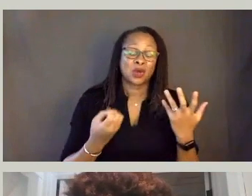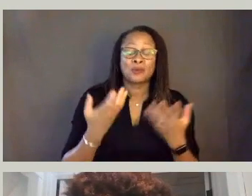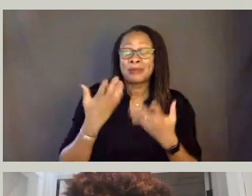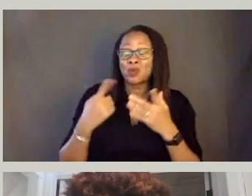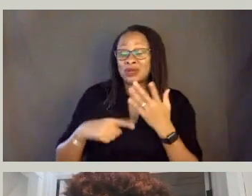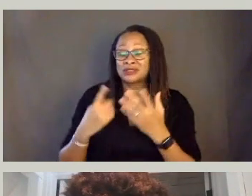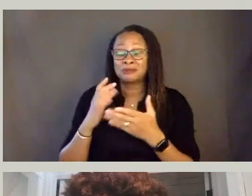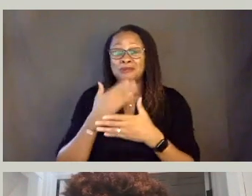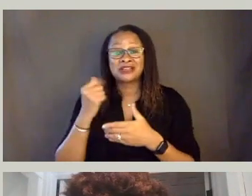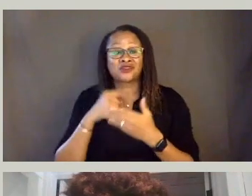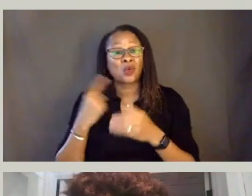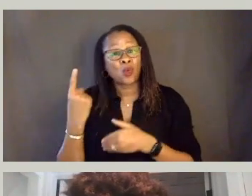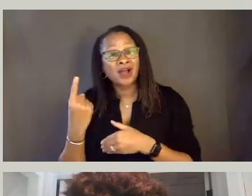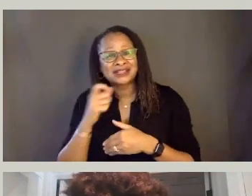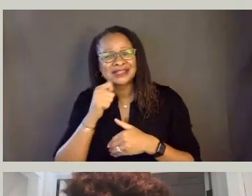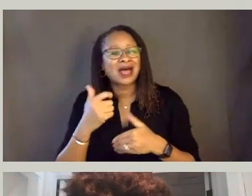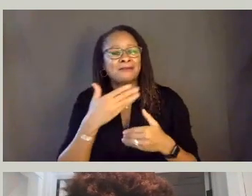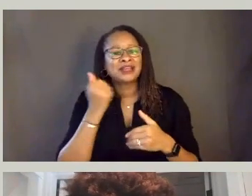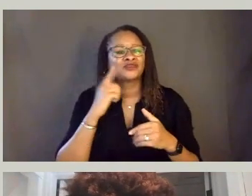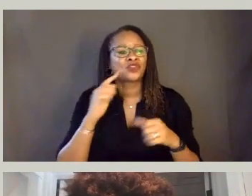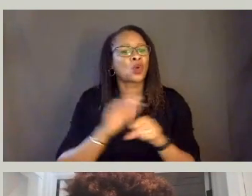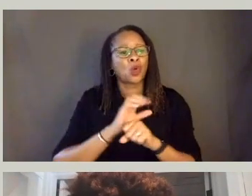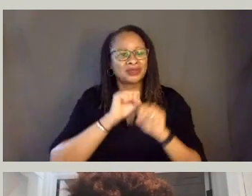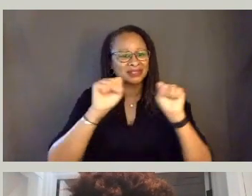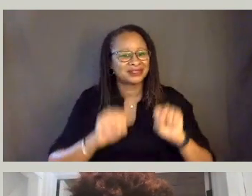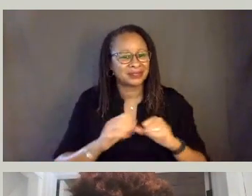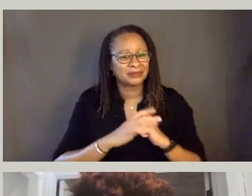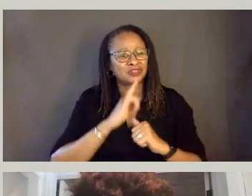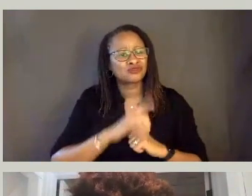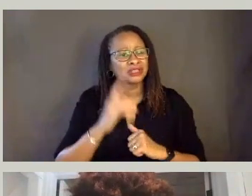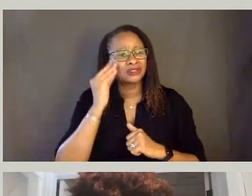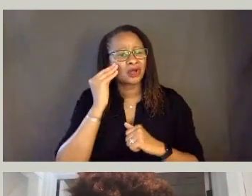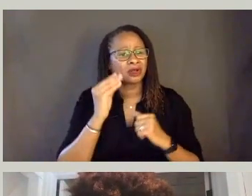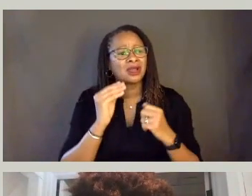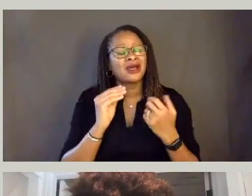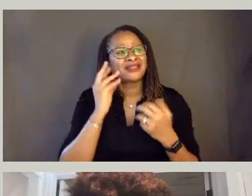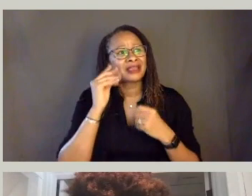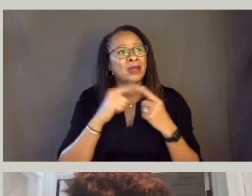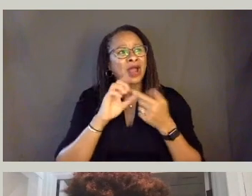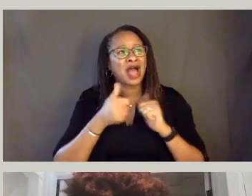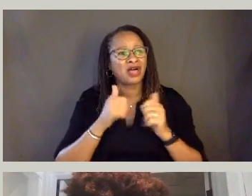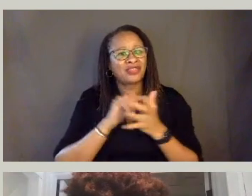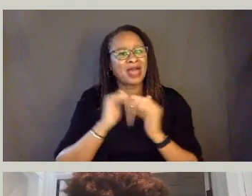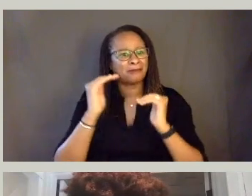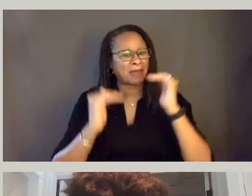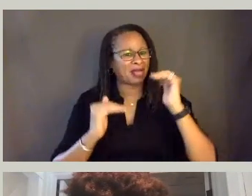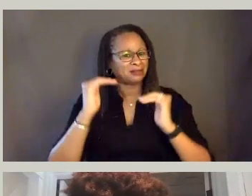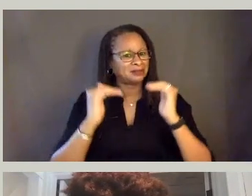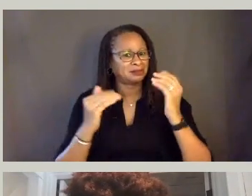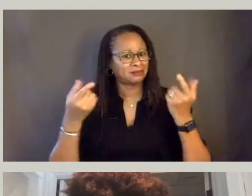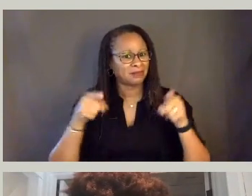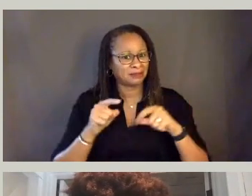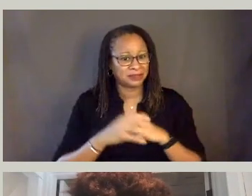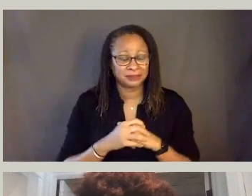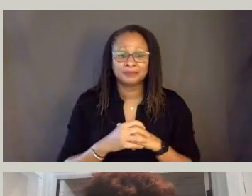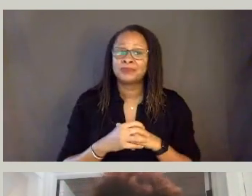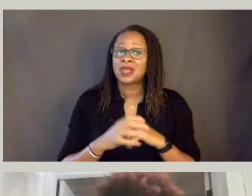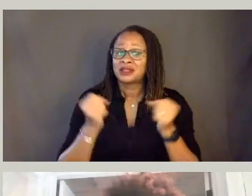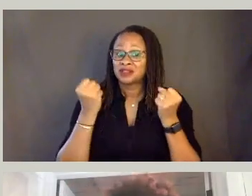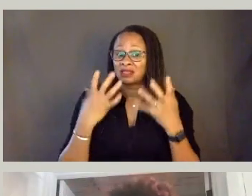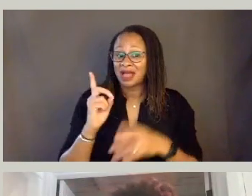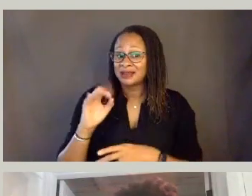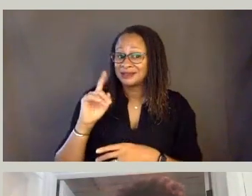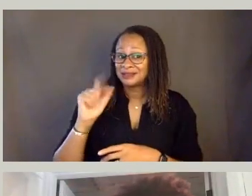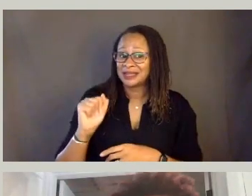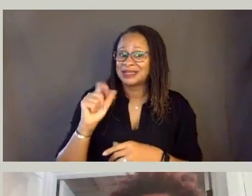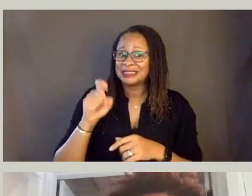best for the larger ecosystem. So it's really trying to think about how that balance is made. And, you know, there's a lot of data that needs